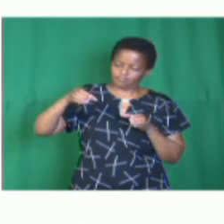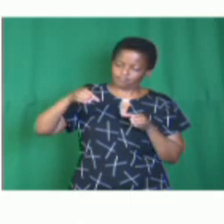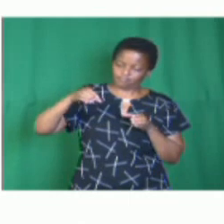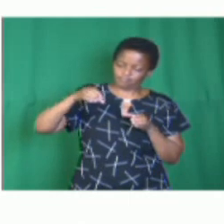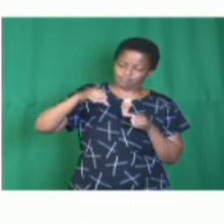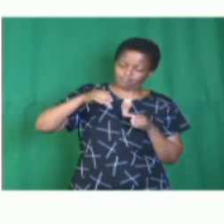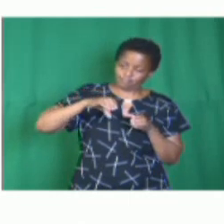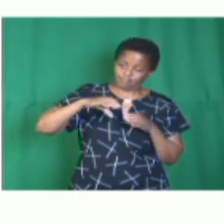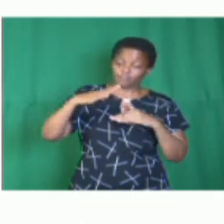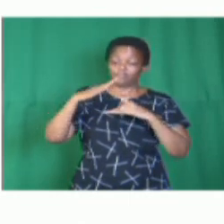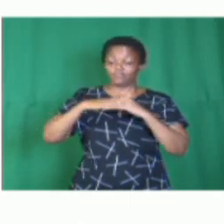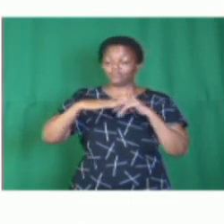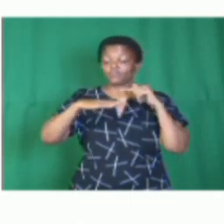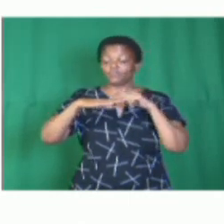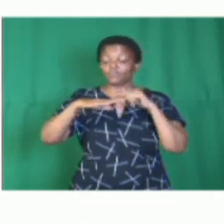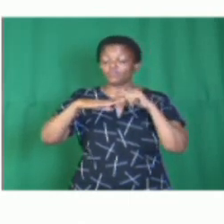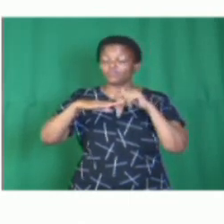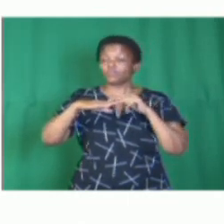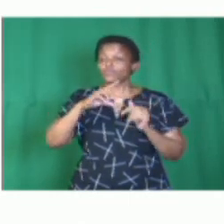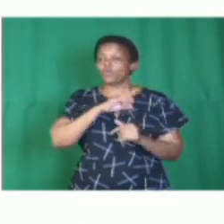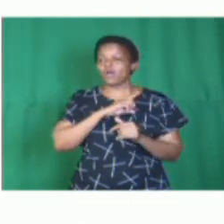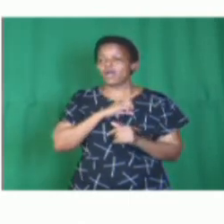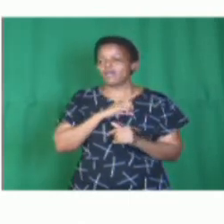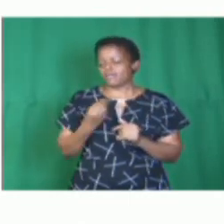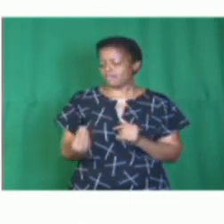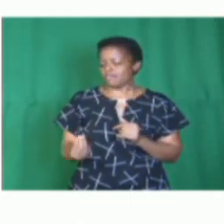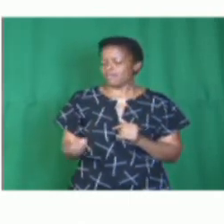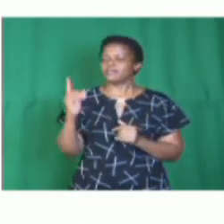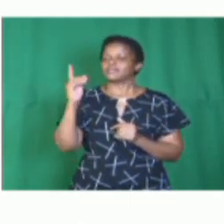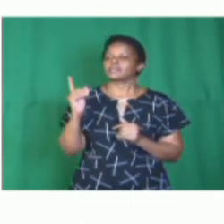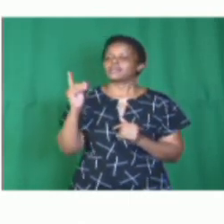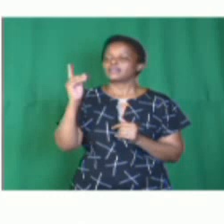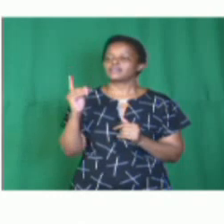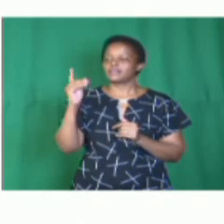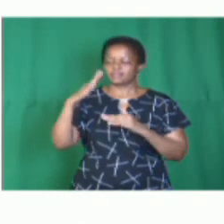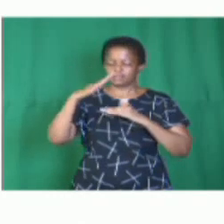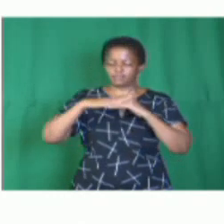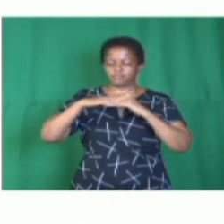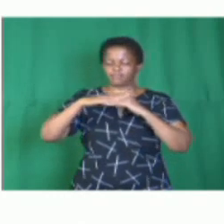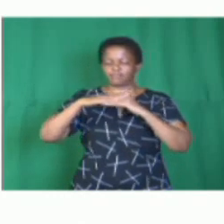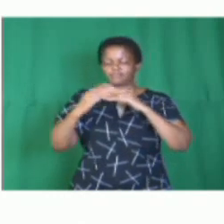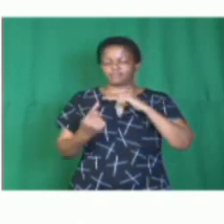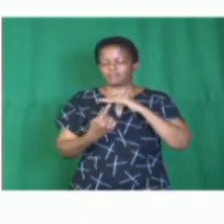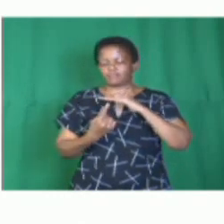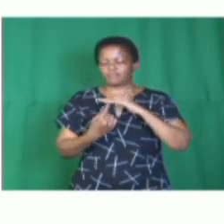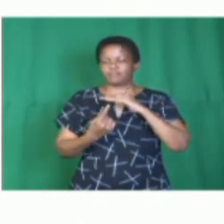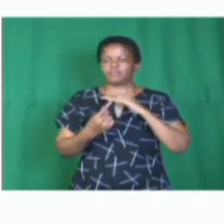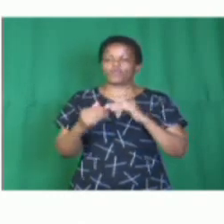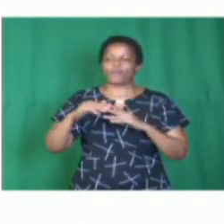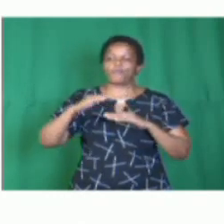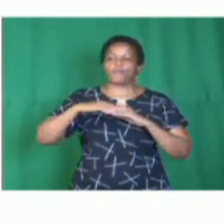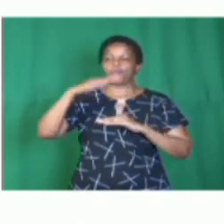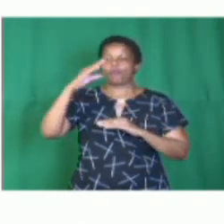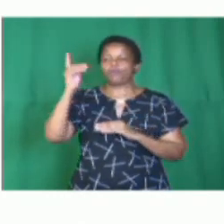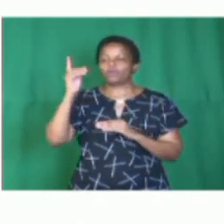less density, whilst the one that is at the bottom is the one that has high density.